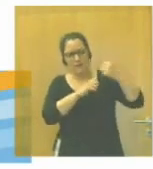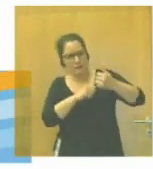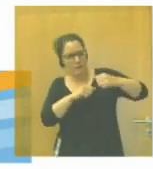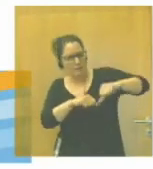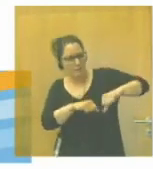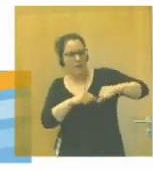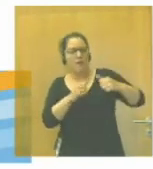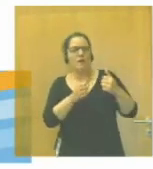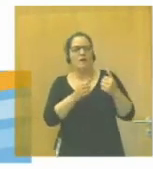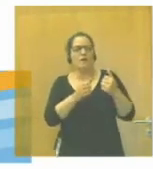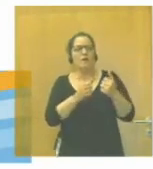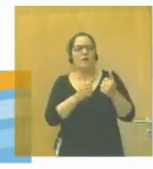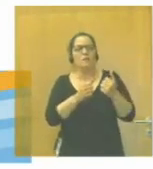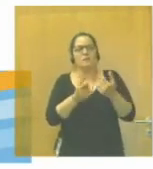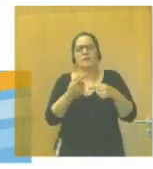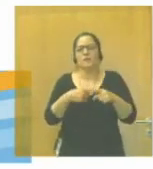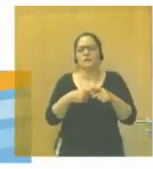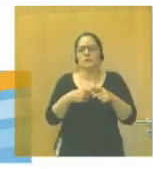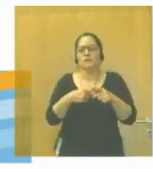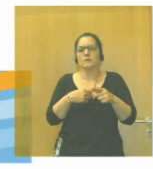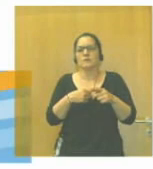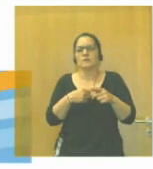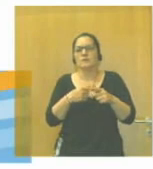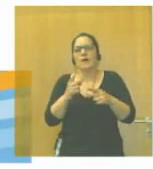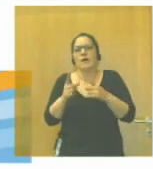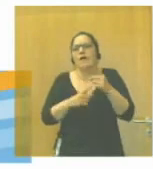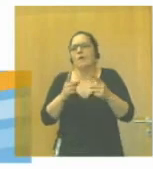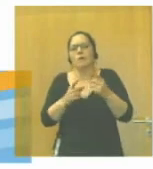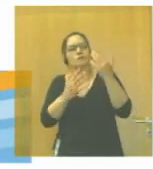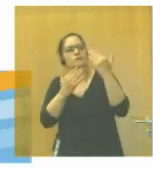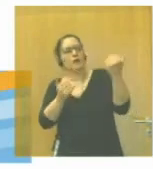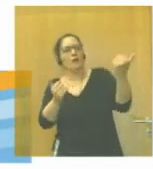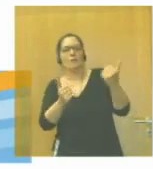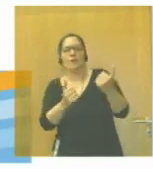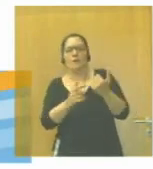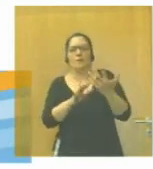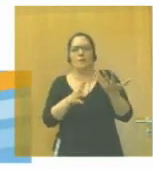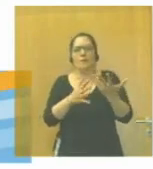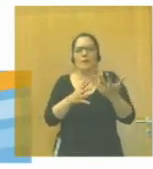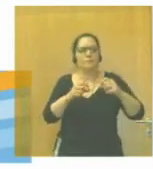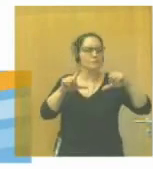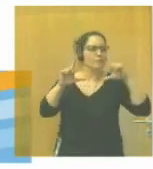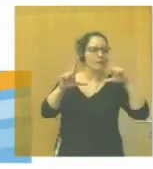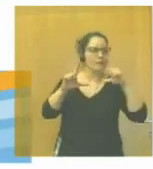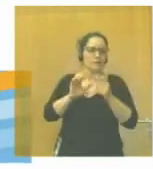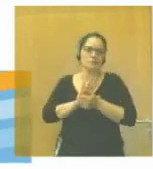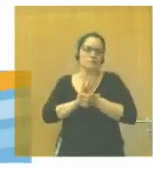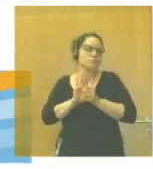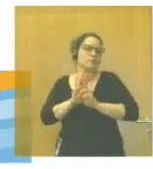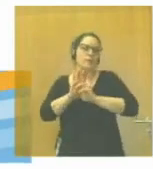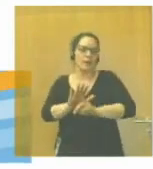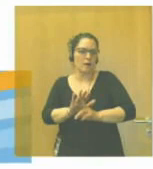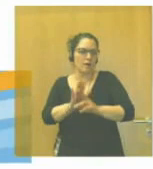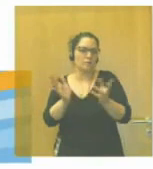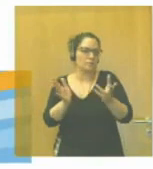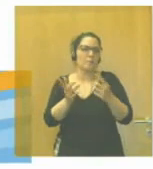just do this. I really want you to host this event. And I think it's really on us to educate people when they come to us to